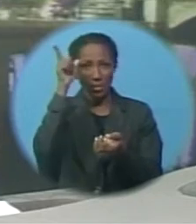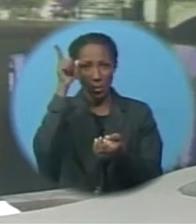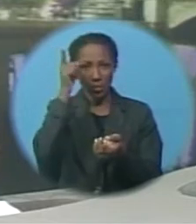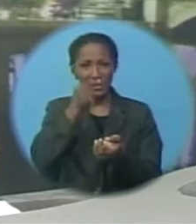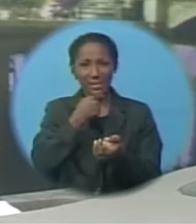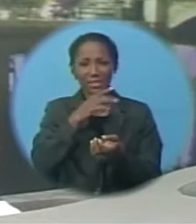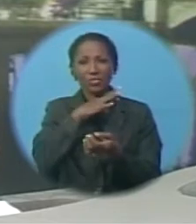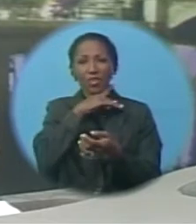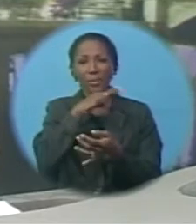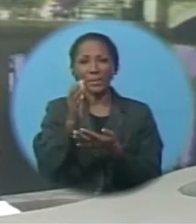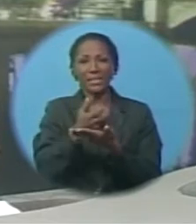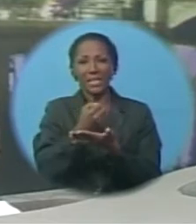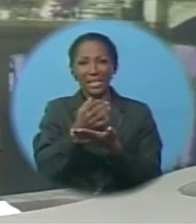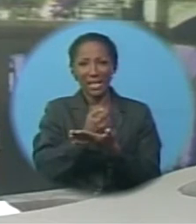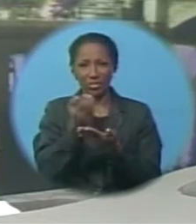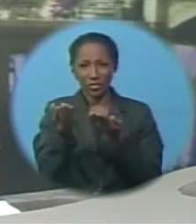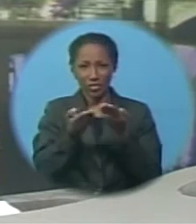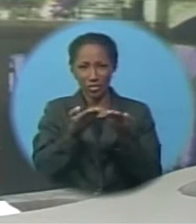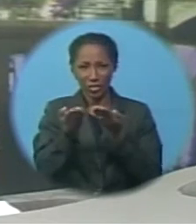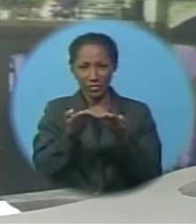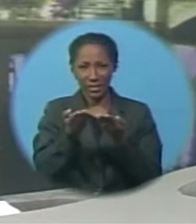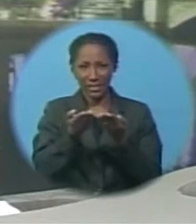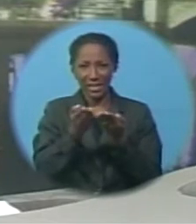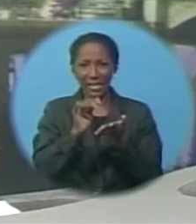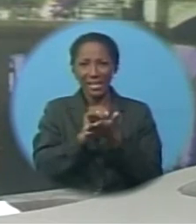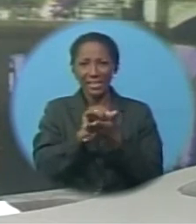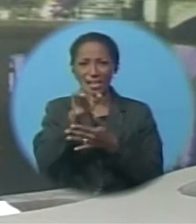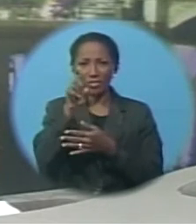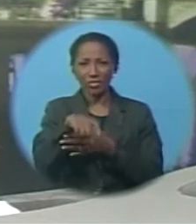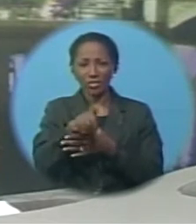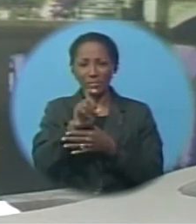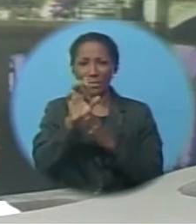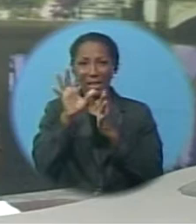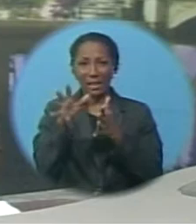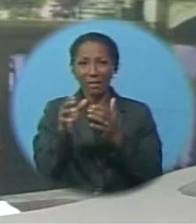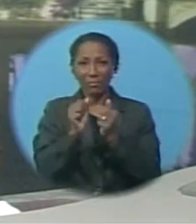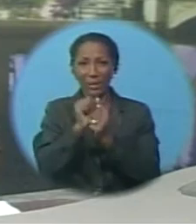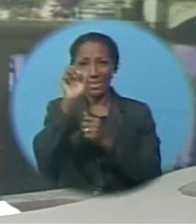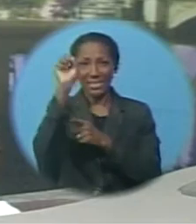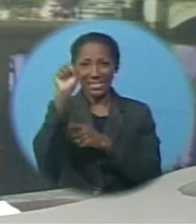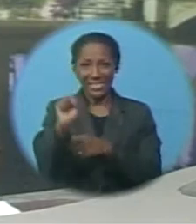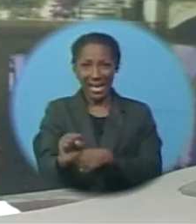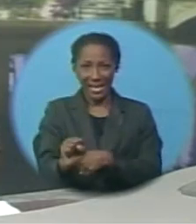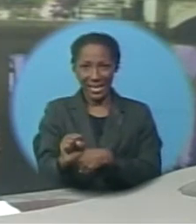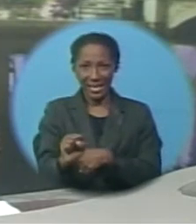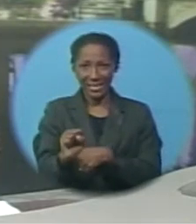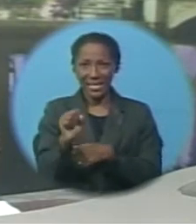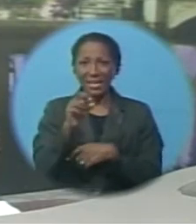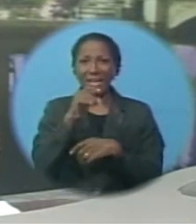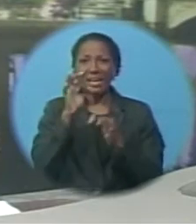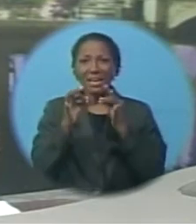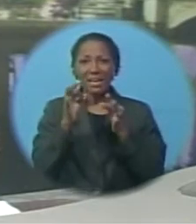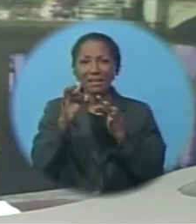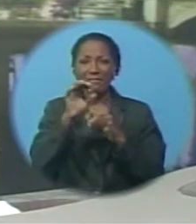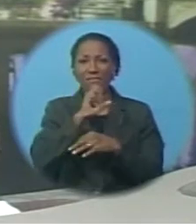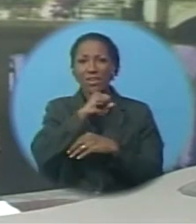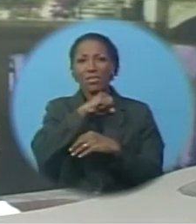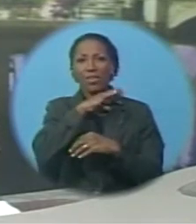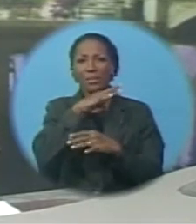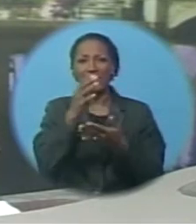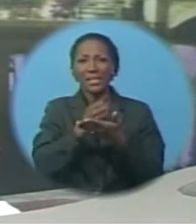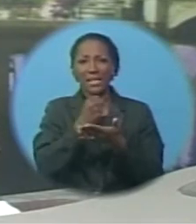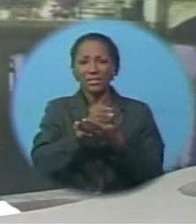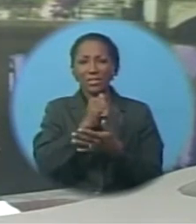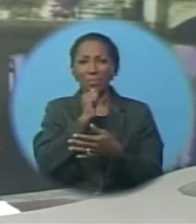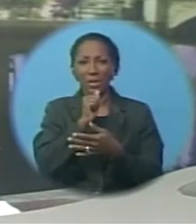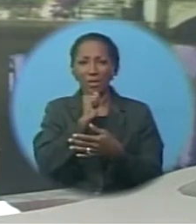Lowe, says garbage collection is a service that should be left to the state. And he says if garbage collection is privatized,